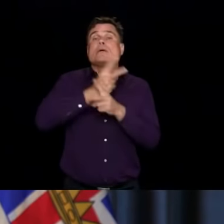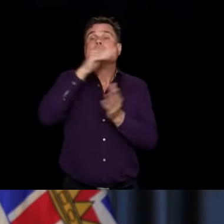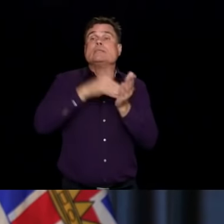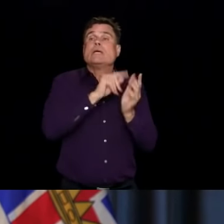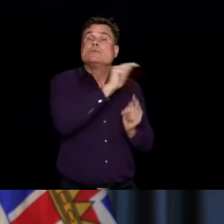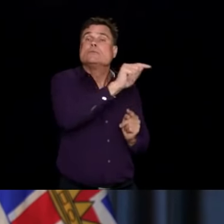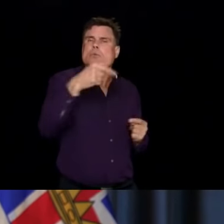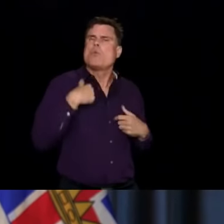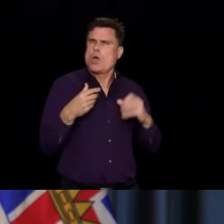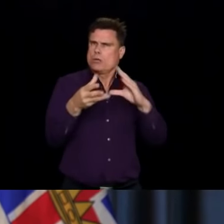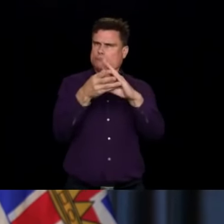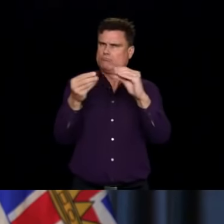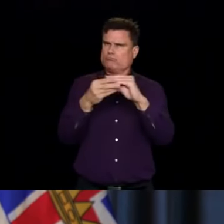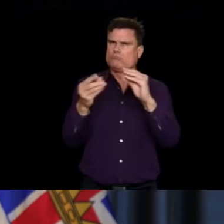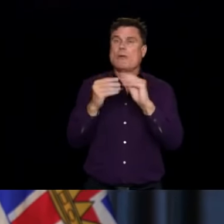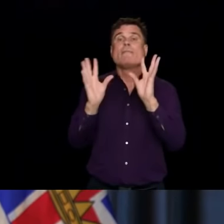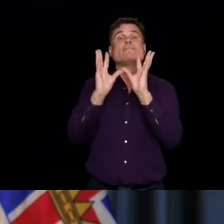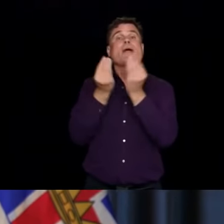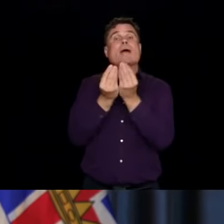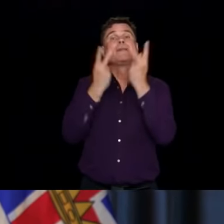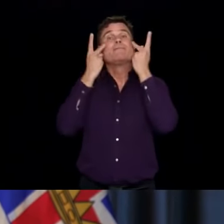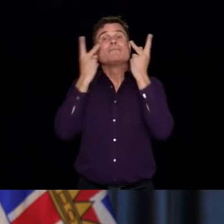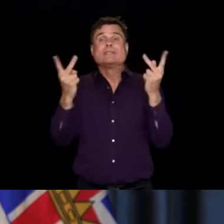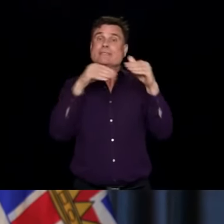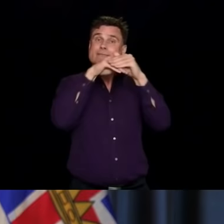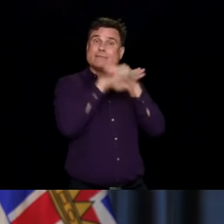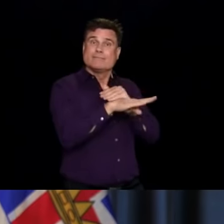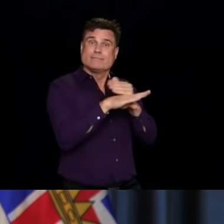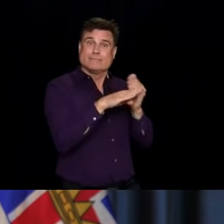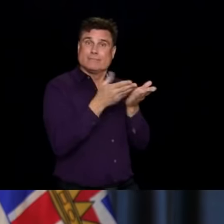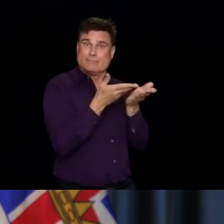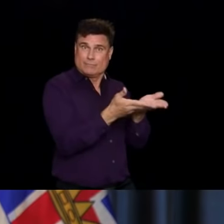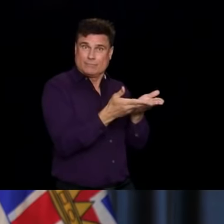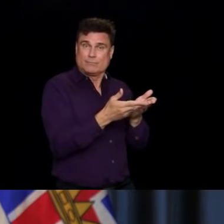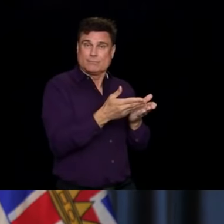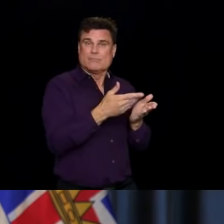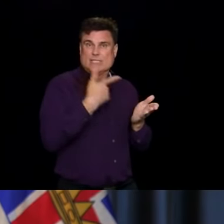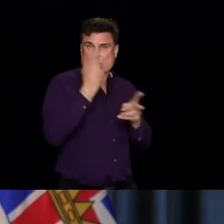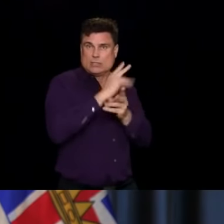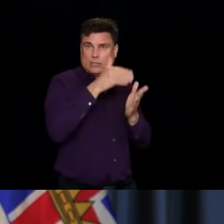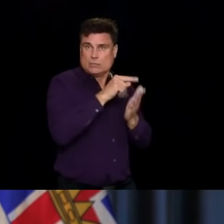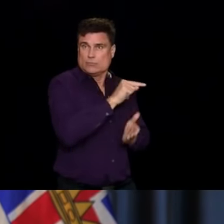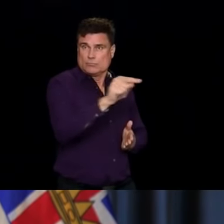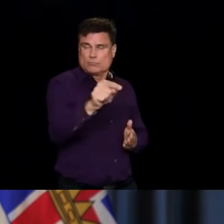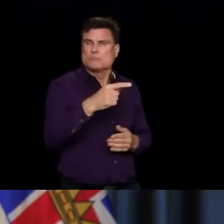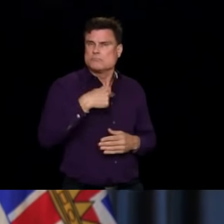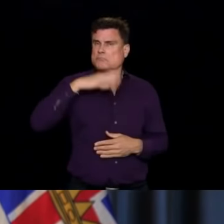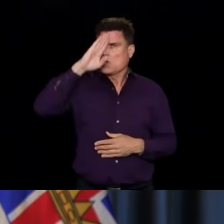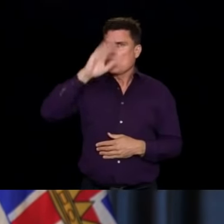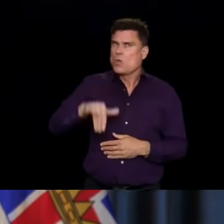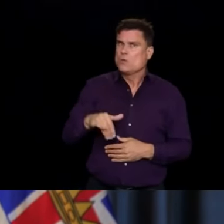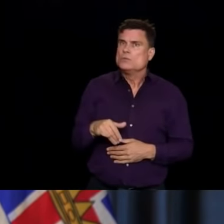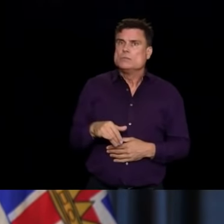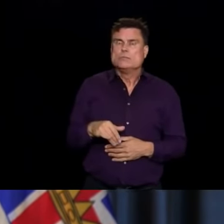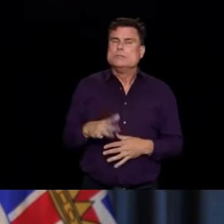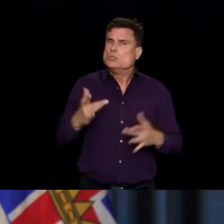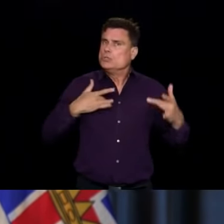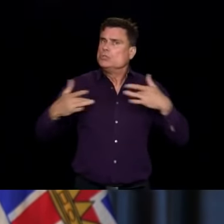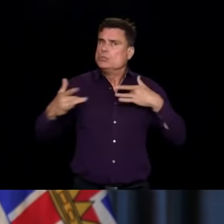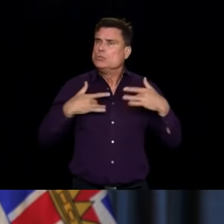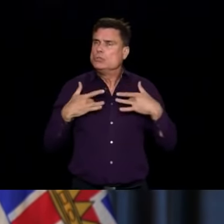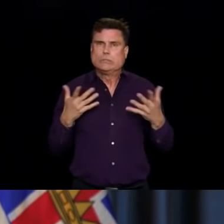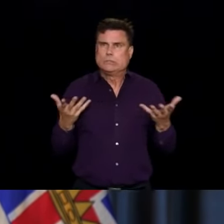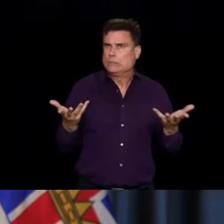long-term care, that on the question of long-term care, that continues to be an ongoing concern for all of us